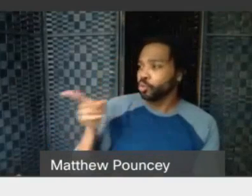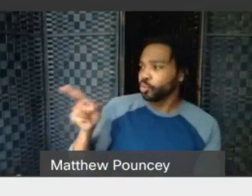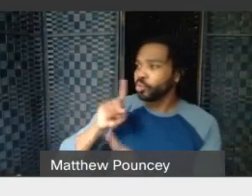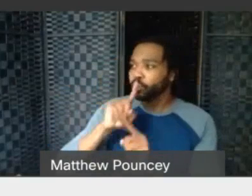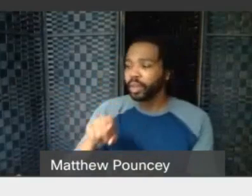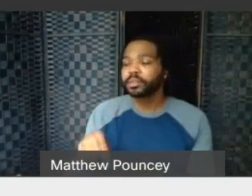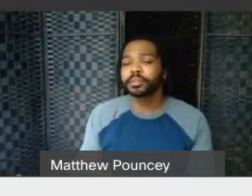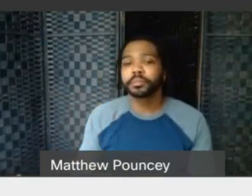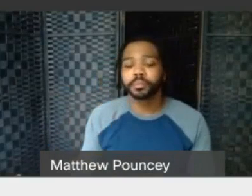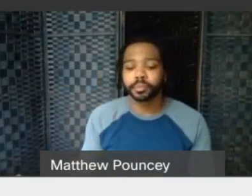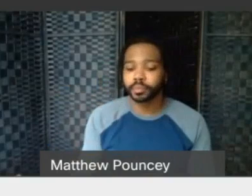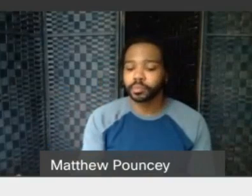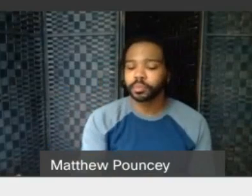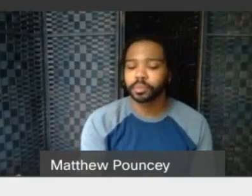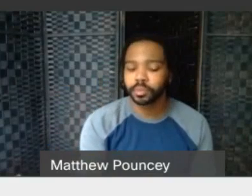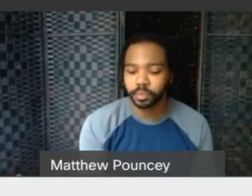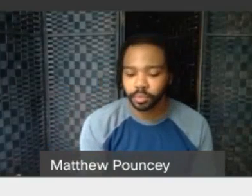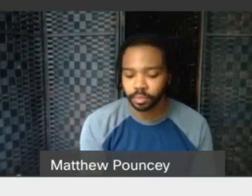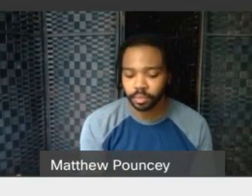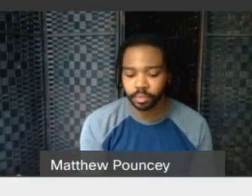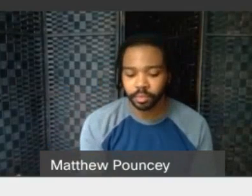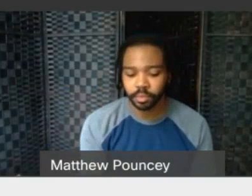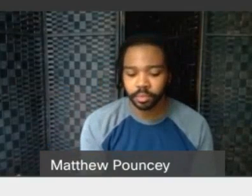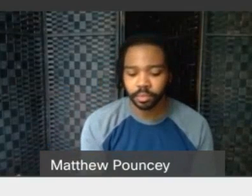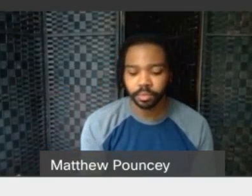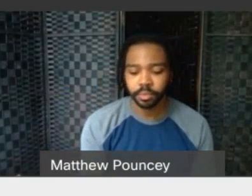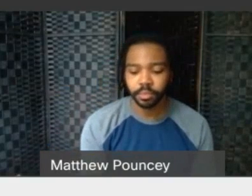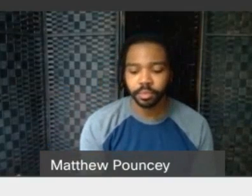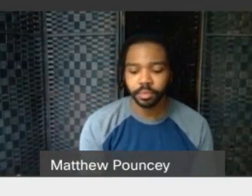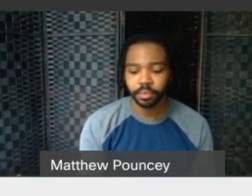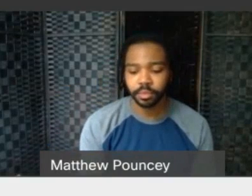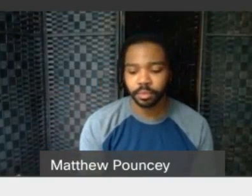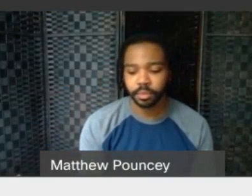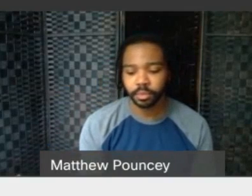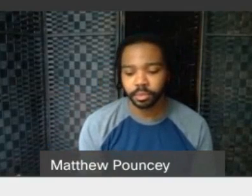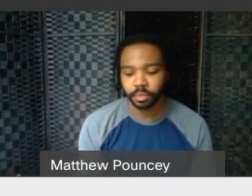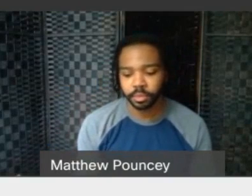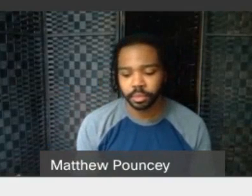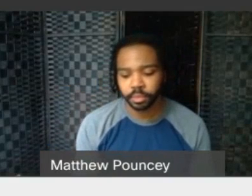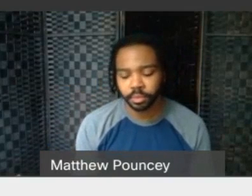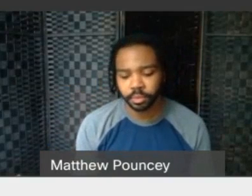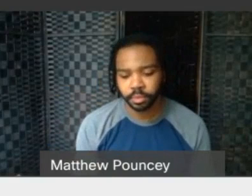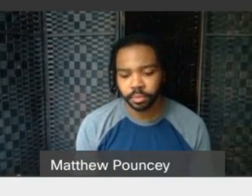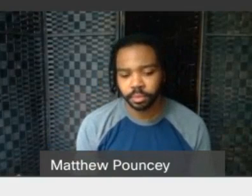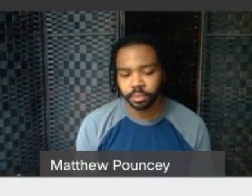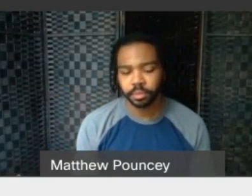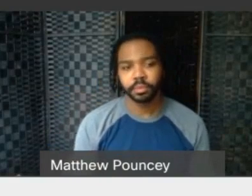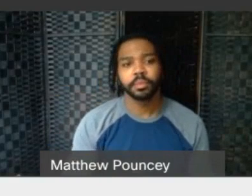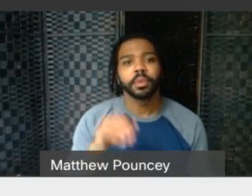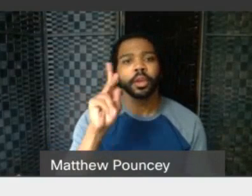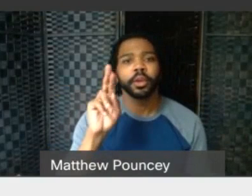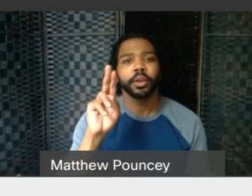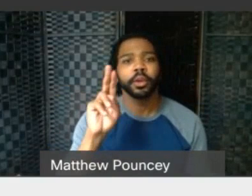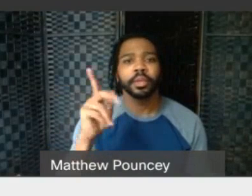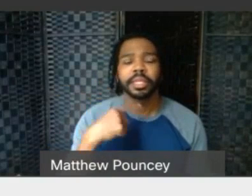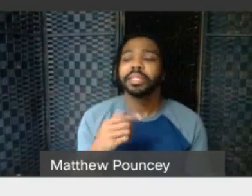There are three encourage providers. compliance. There are three providers that have not reported, and we are frequently checking in with them to figure out what is the